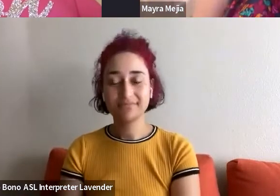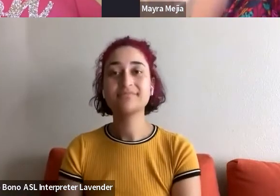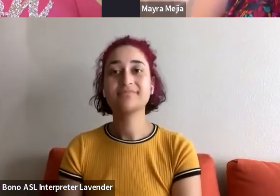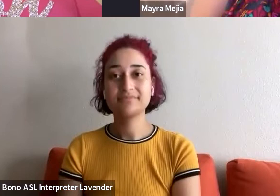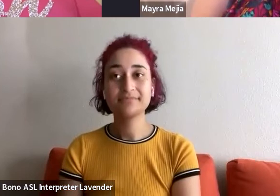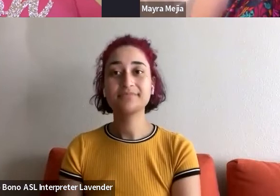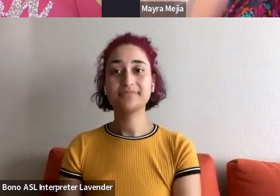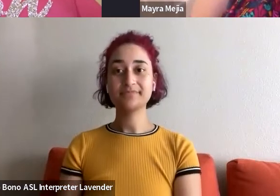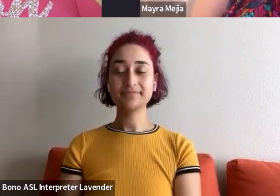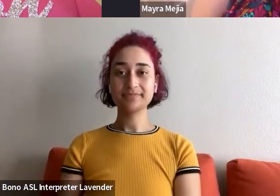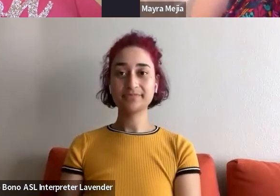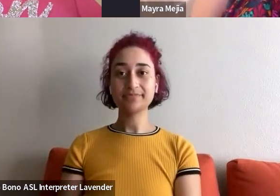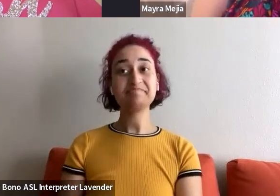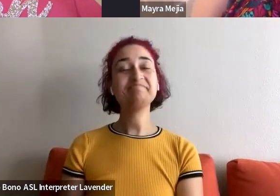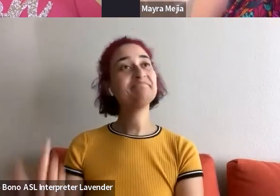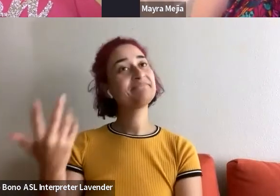I mean,